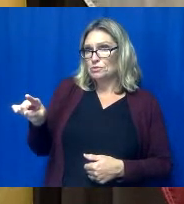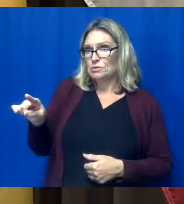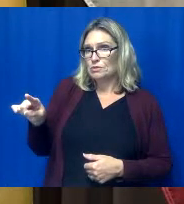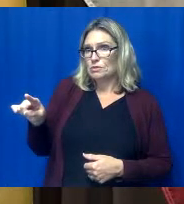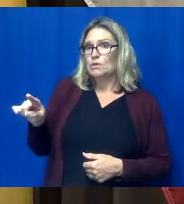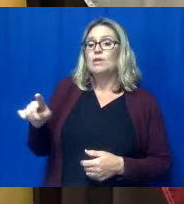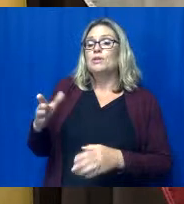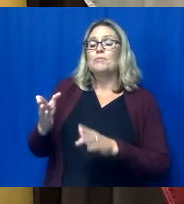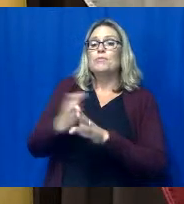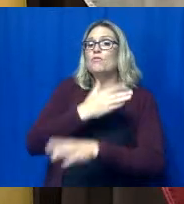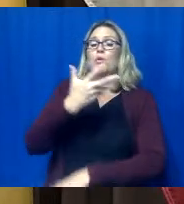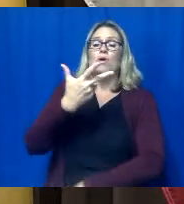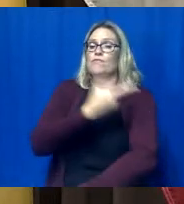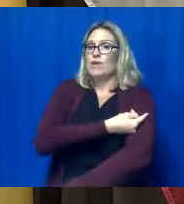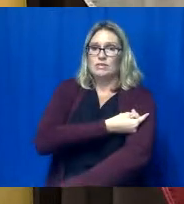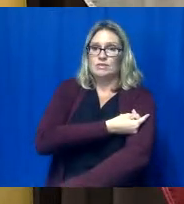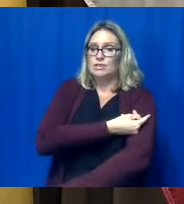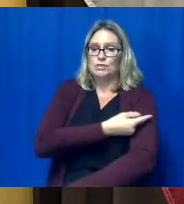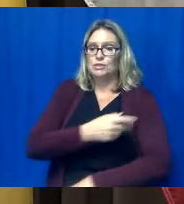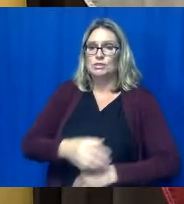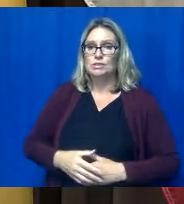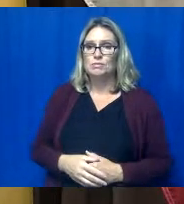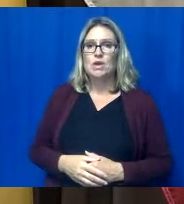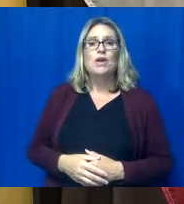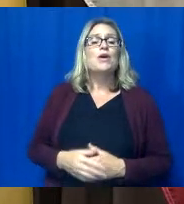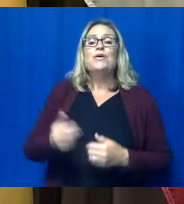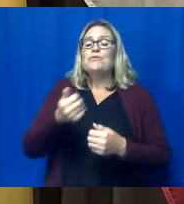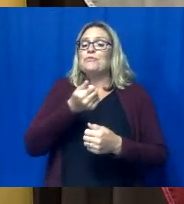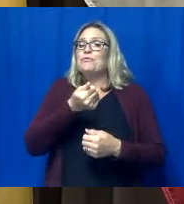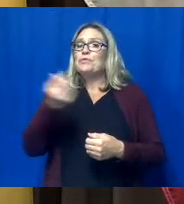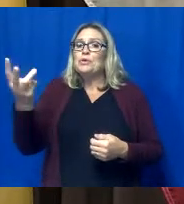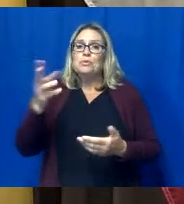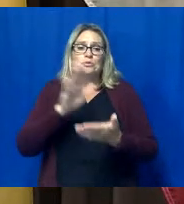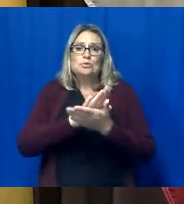vaccination, there were very few transmissions within schools.